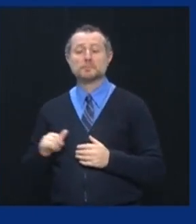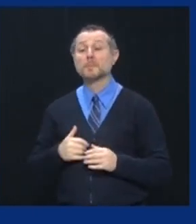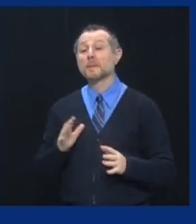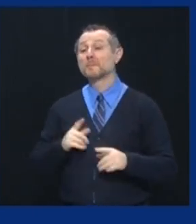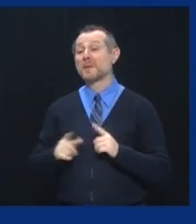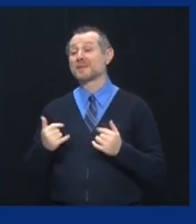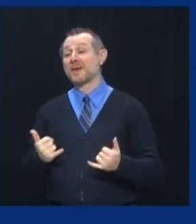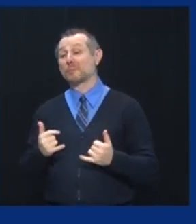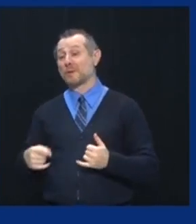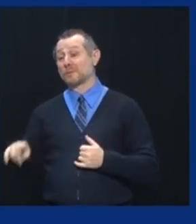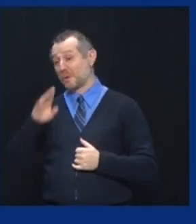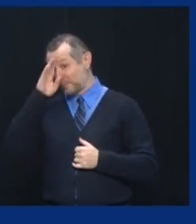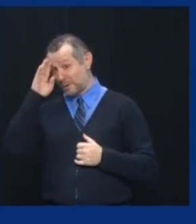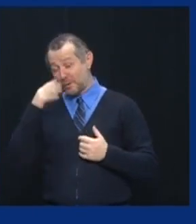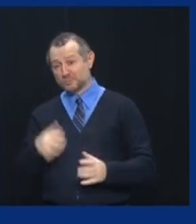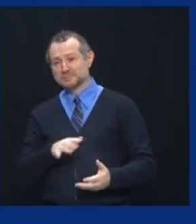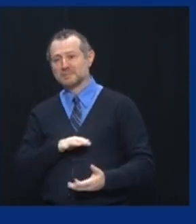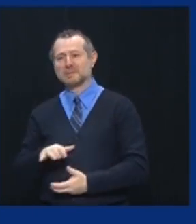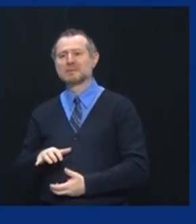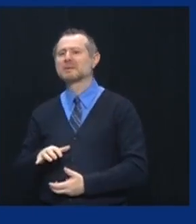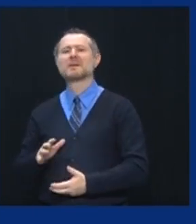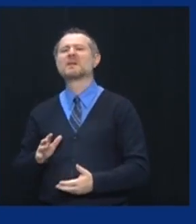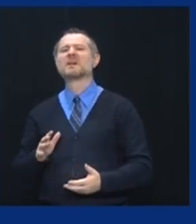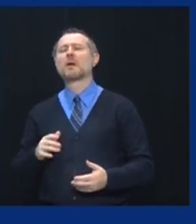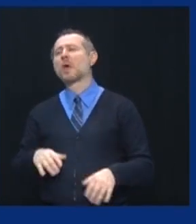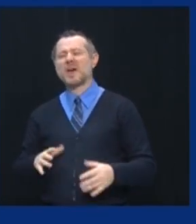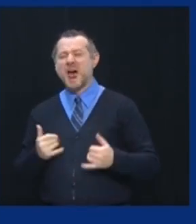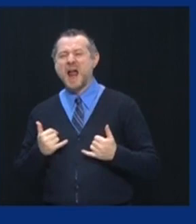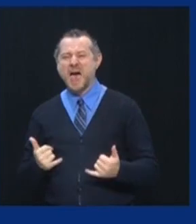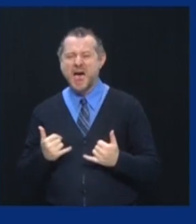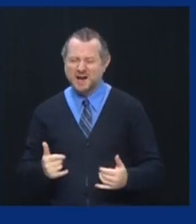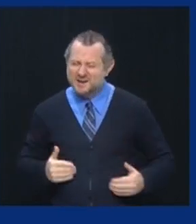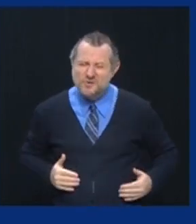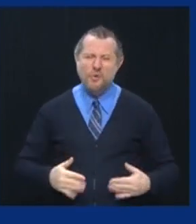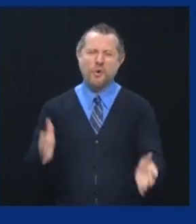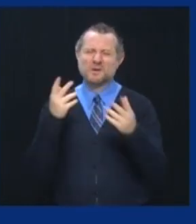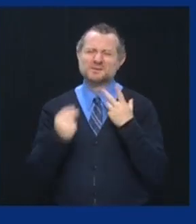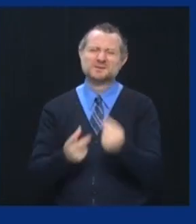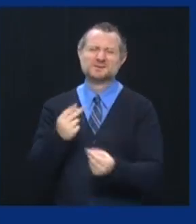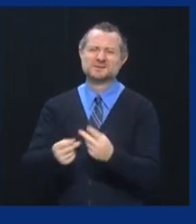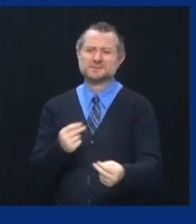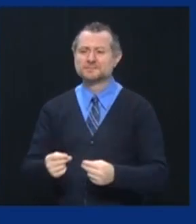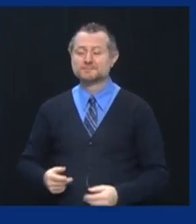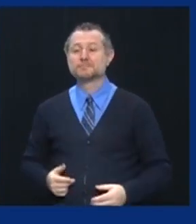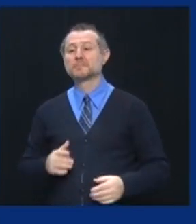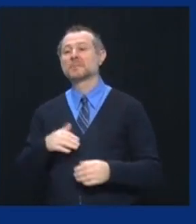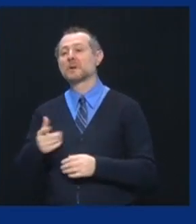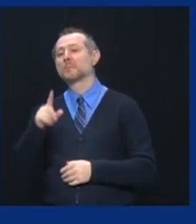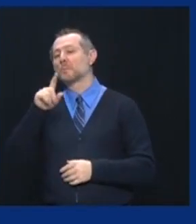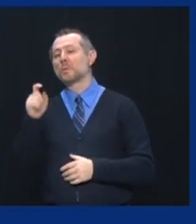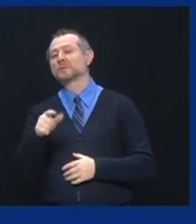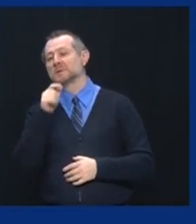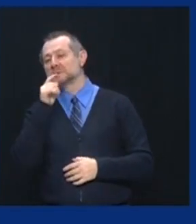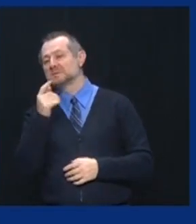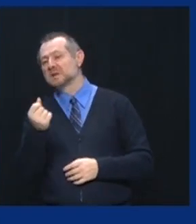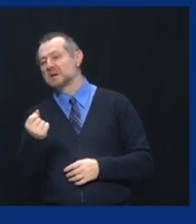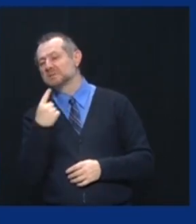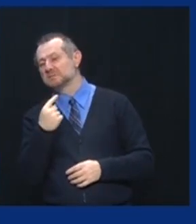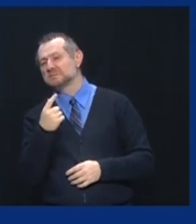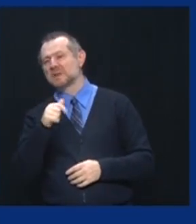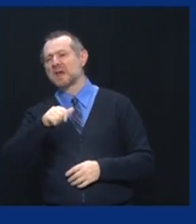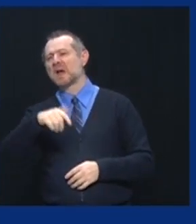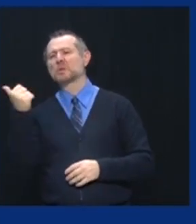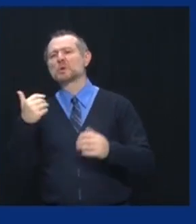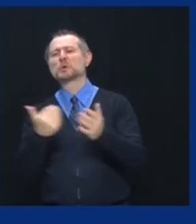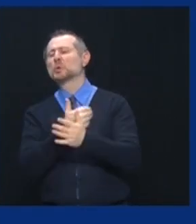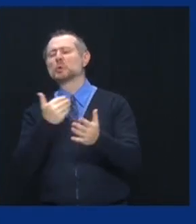the allocation, get it out, get it out, get it out. Question, operators, take a new